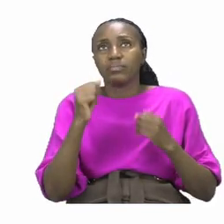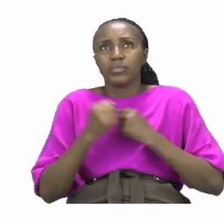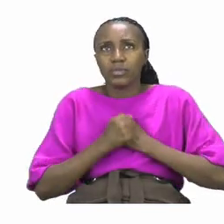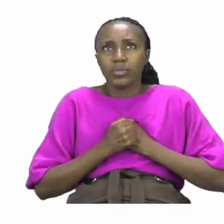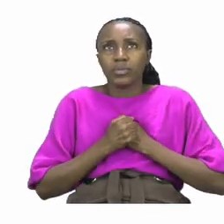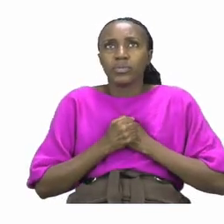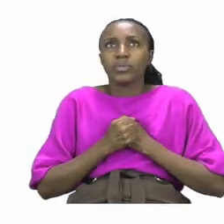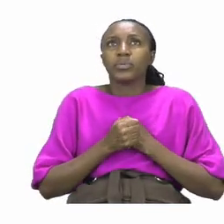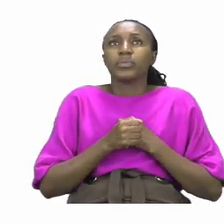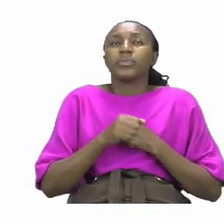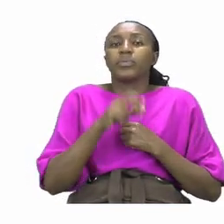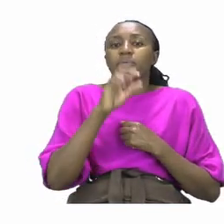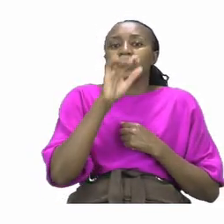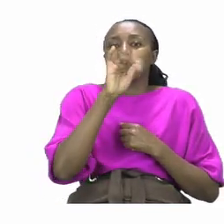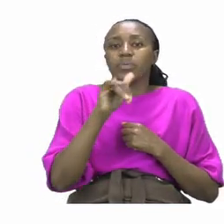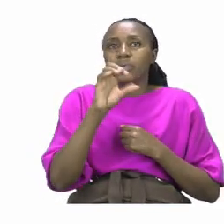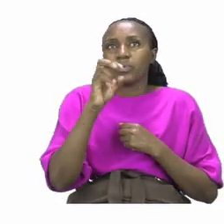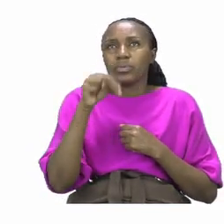your,